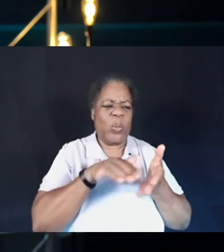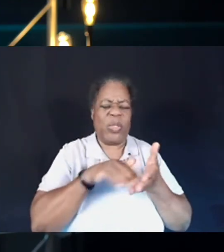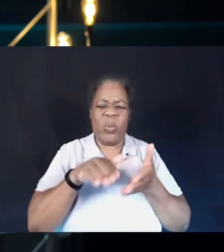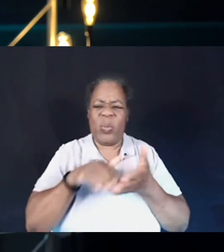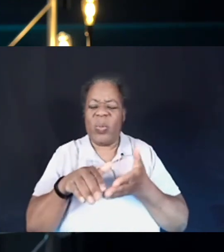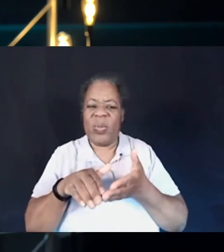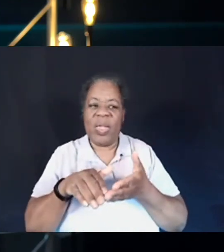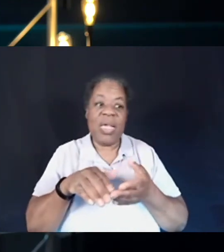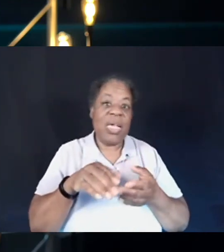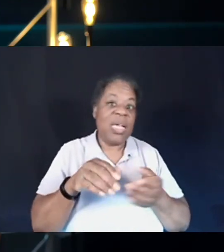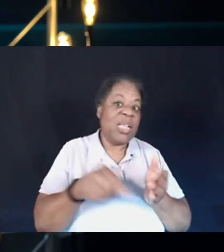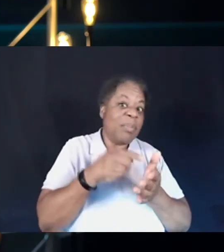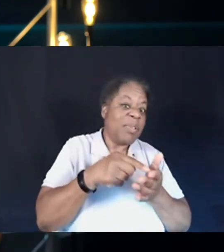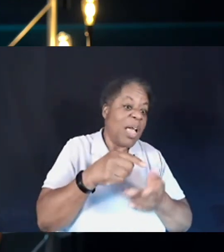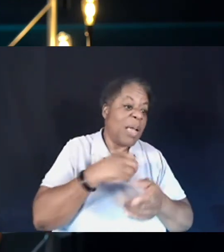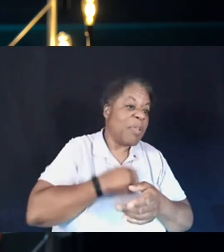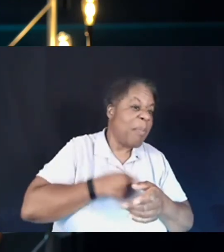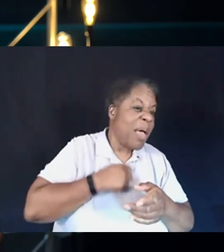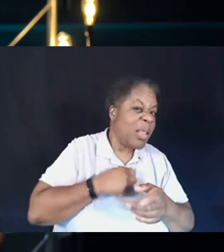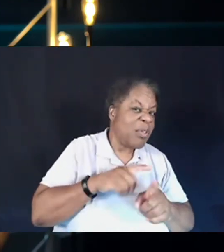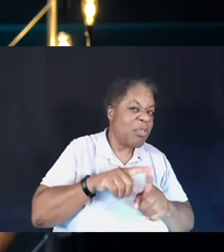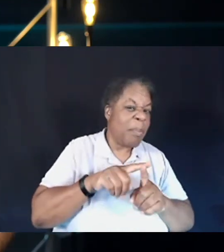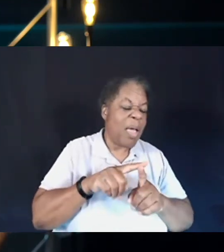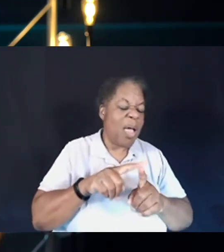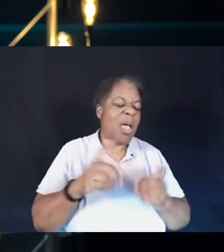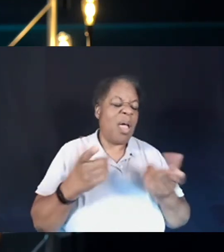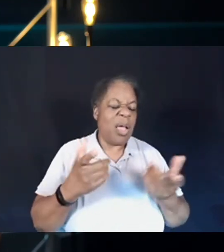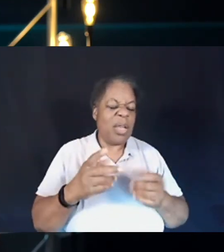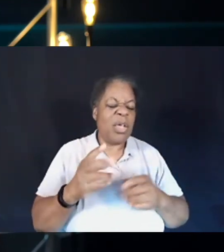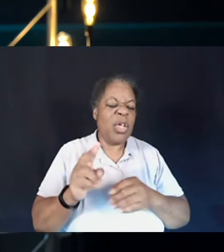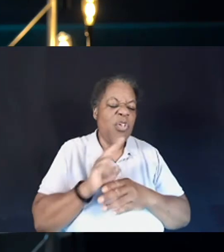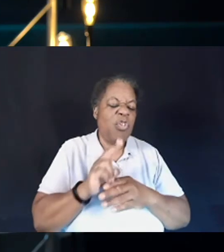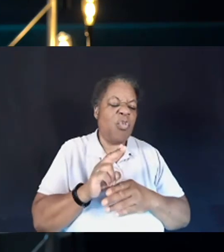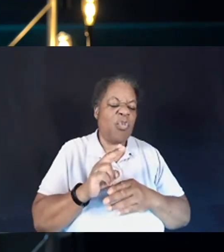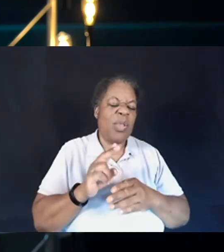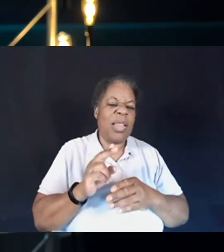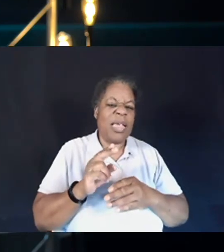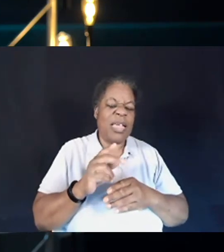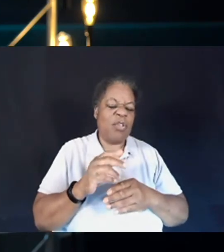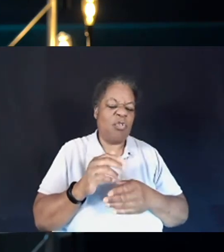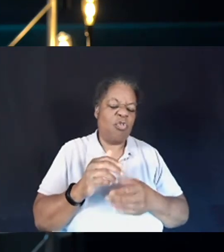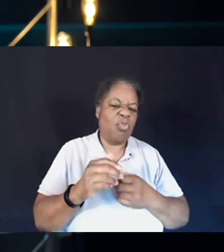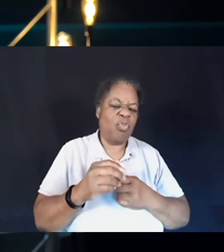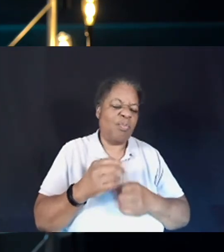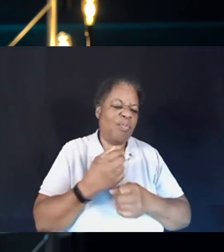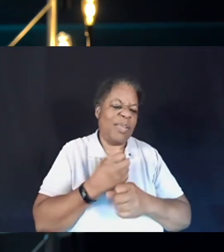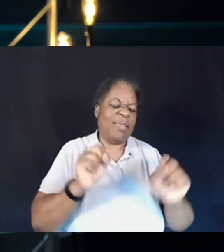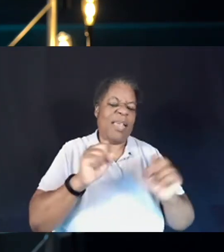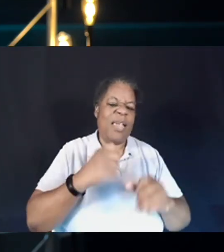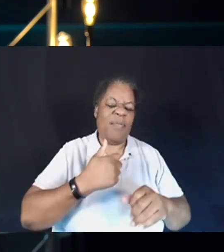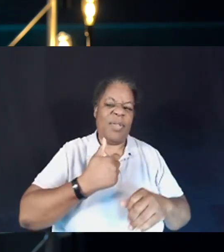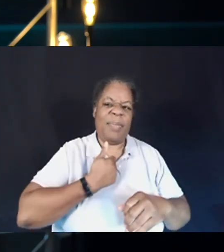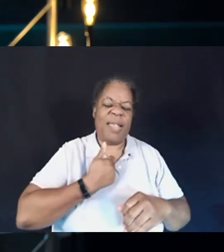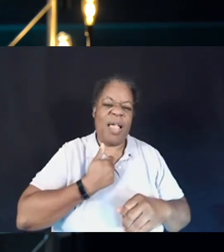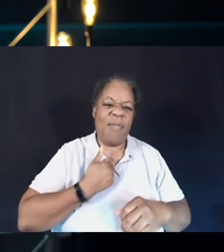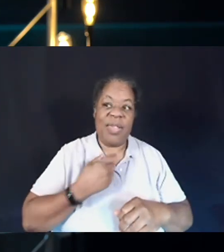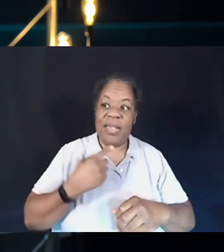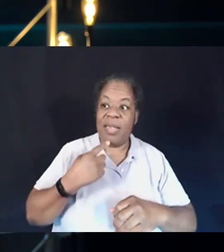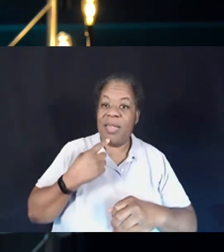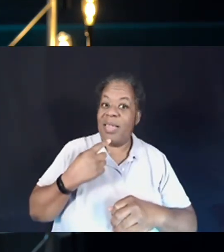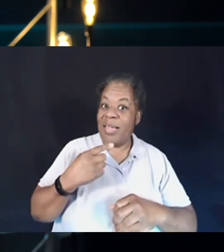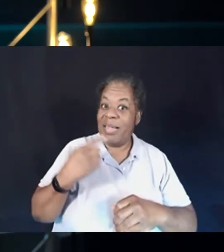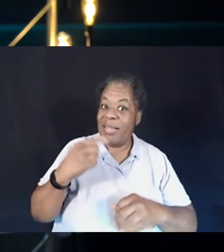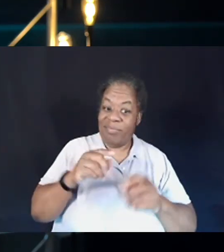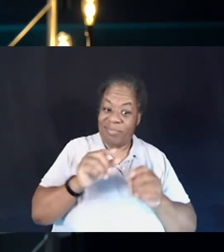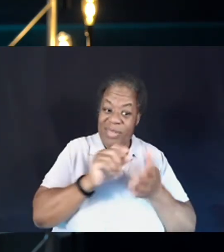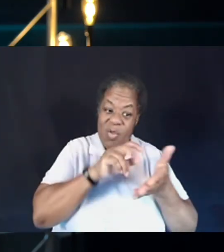for forgiveness, but it's always very self-serving. And don't miss the fact that he says, "the Lord, your God." David, on the